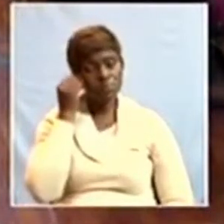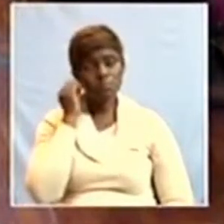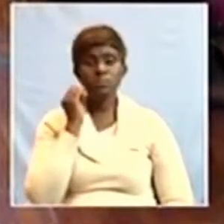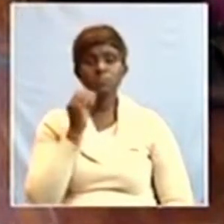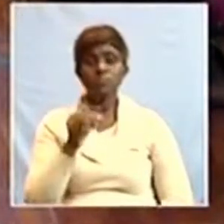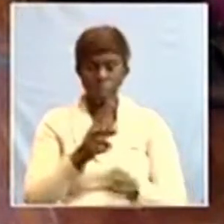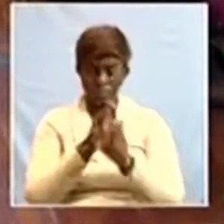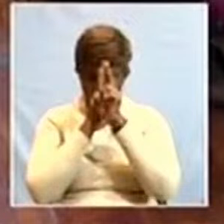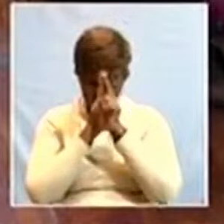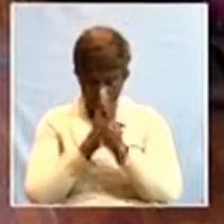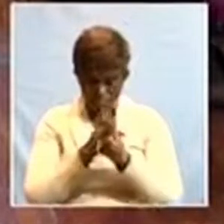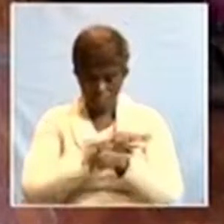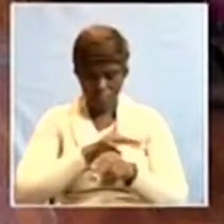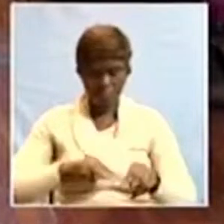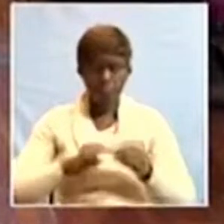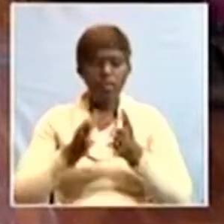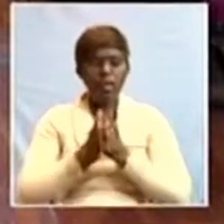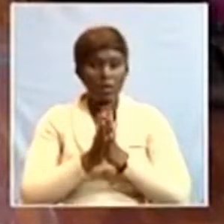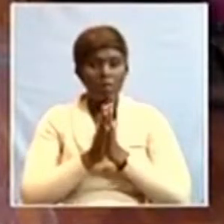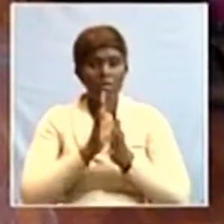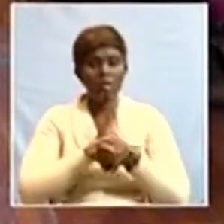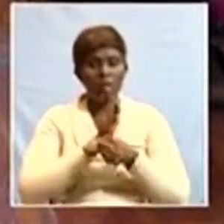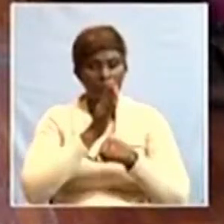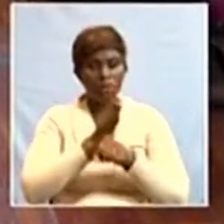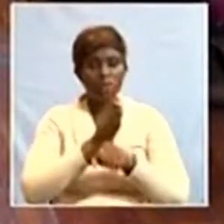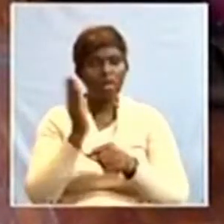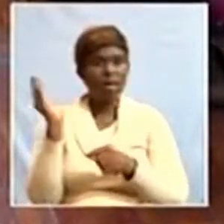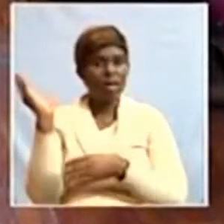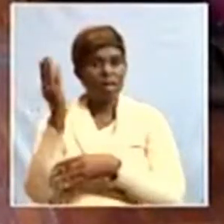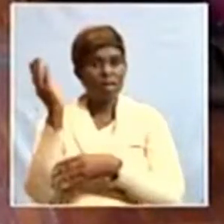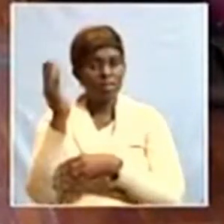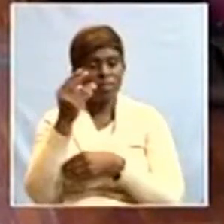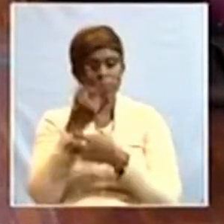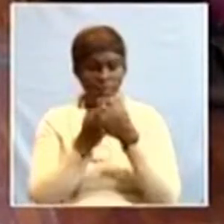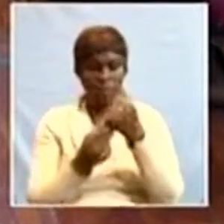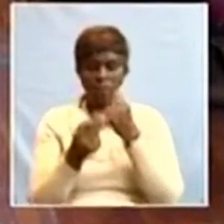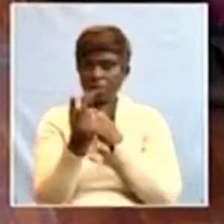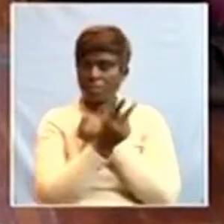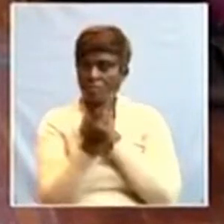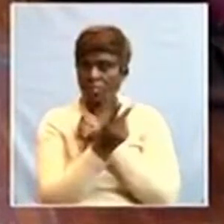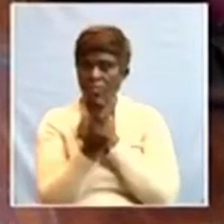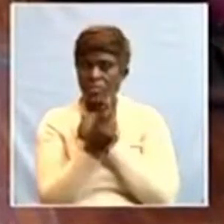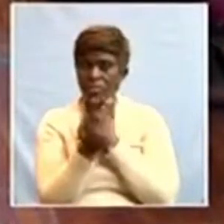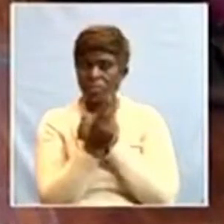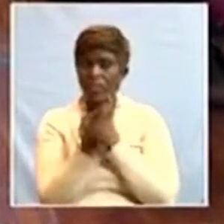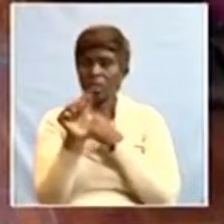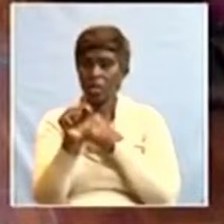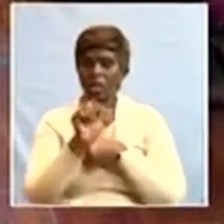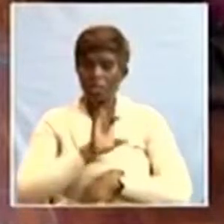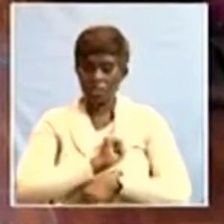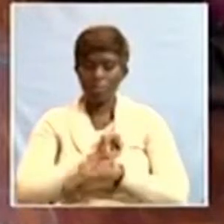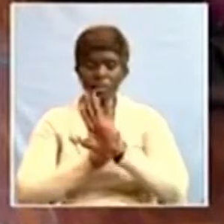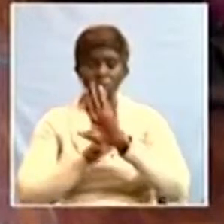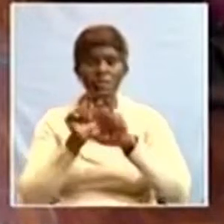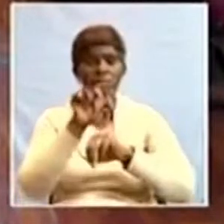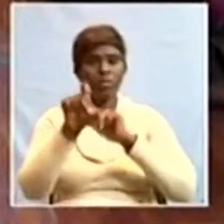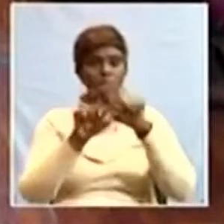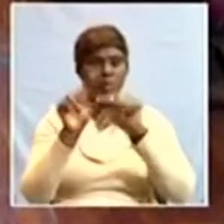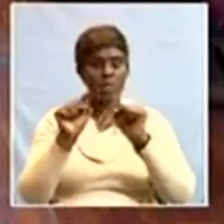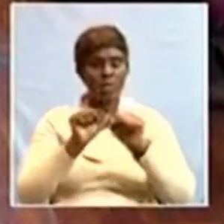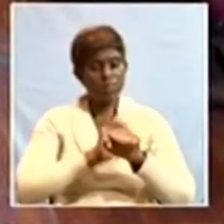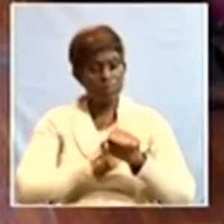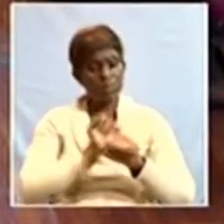Madam members, we ask them after they do the presentation, both of them, so can hold on to your questions.